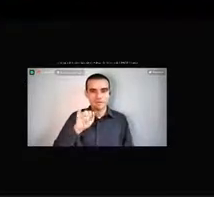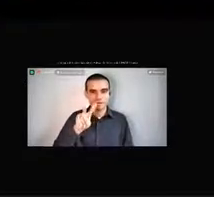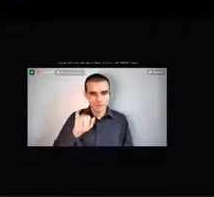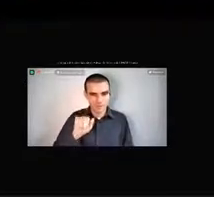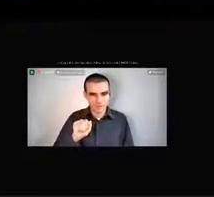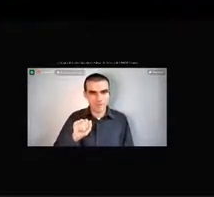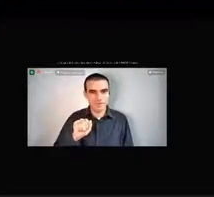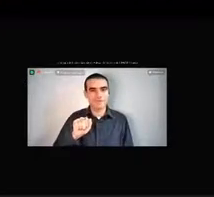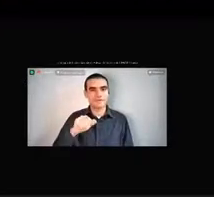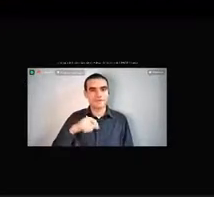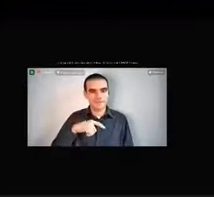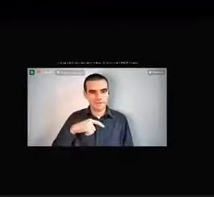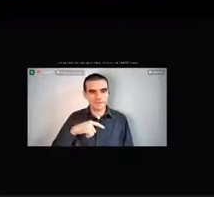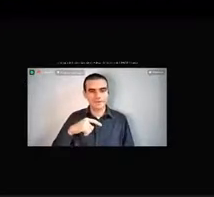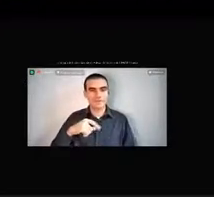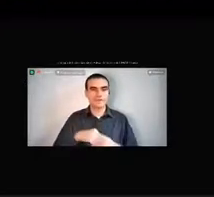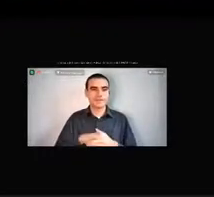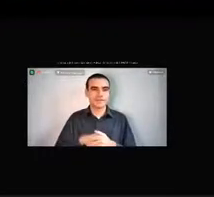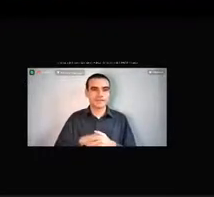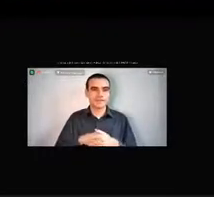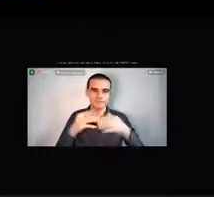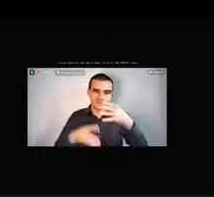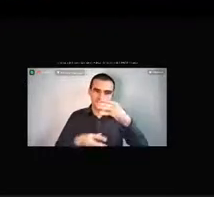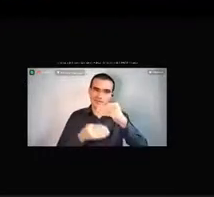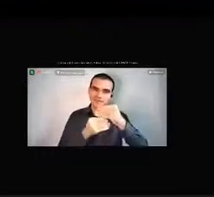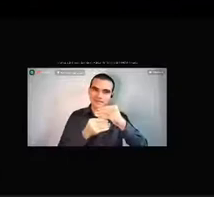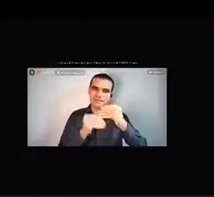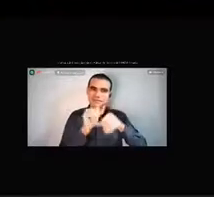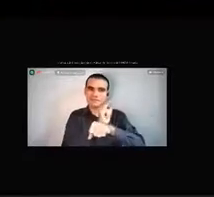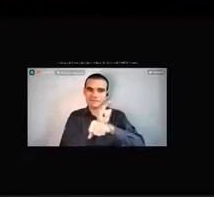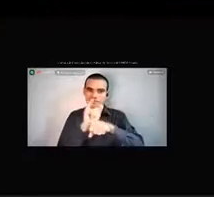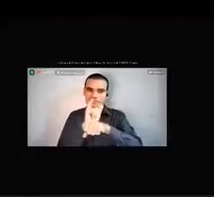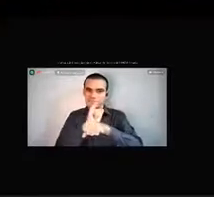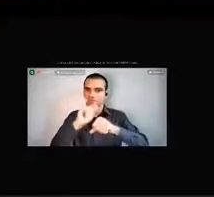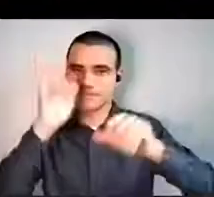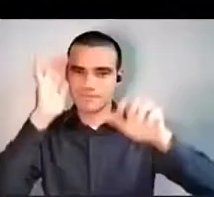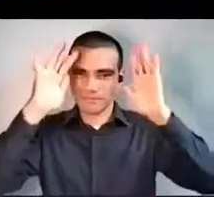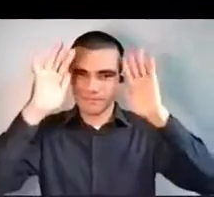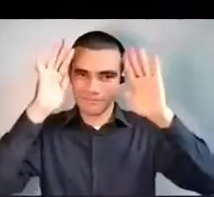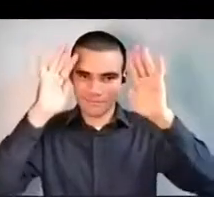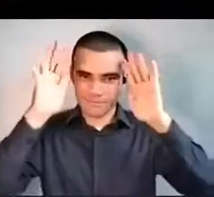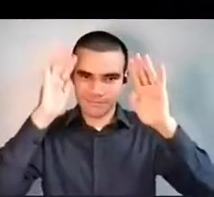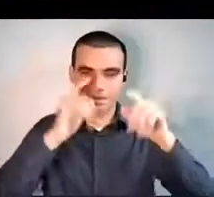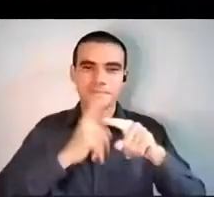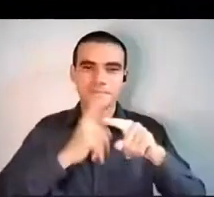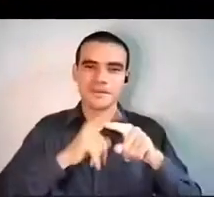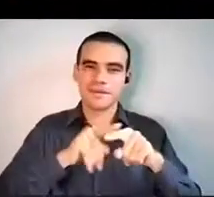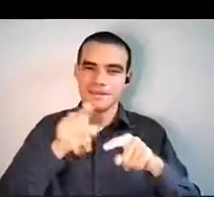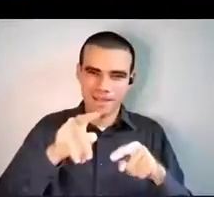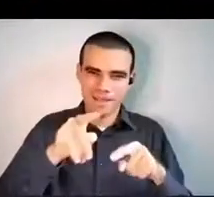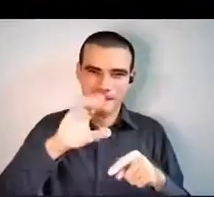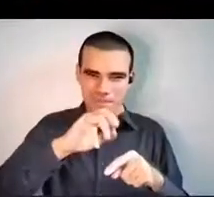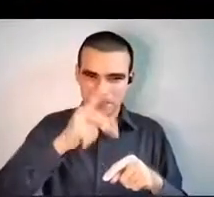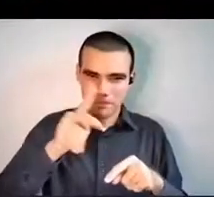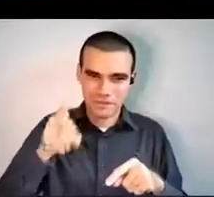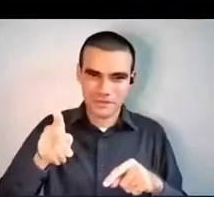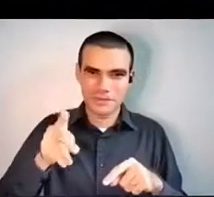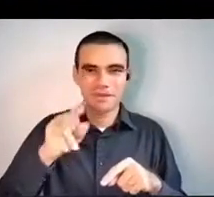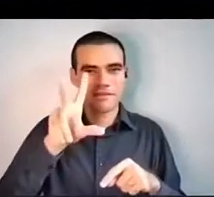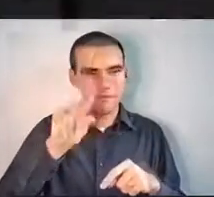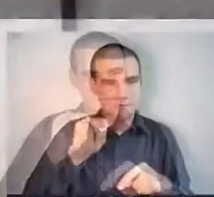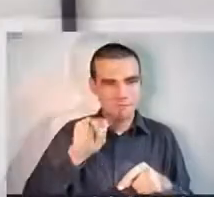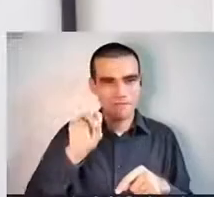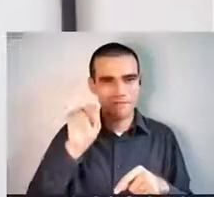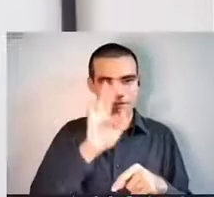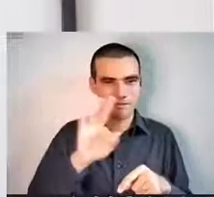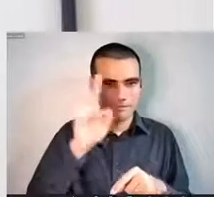Professor Maria Olivia brought these ideas in a very strategic way, because she is the professor